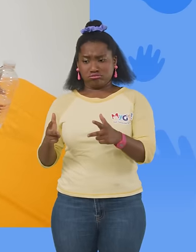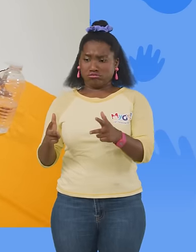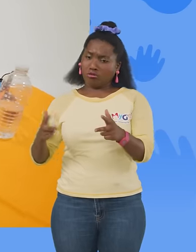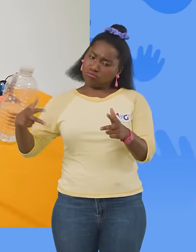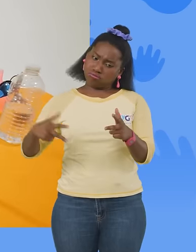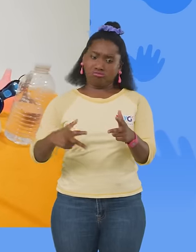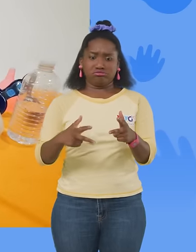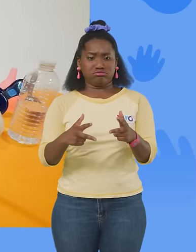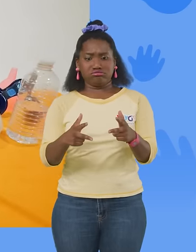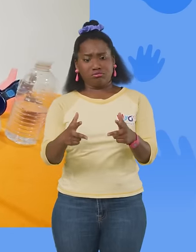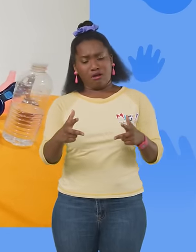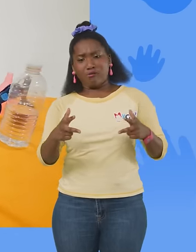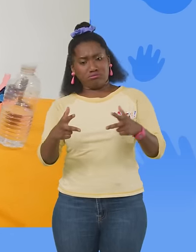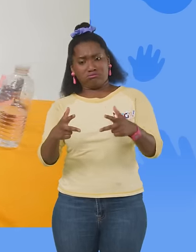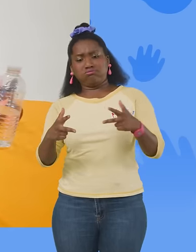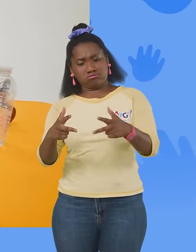Ring, ring.